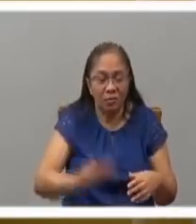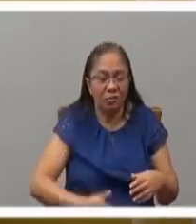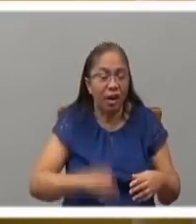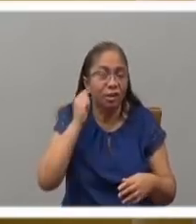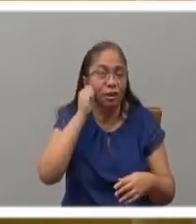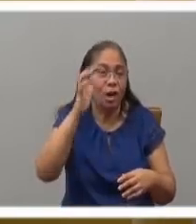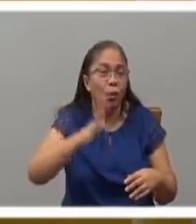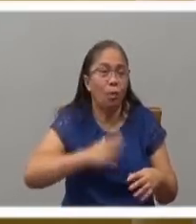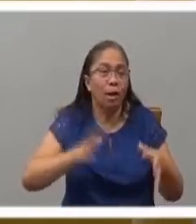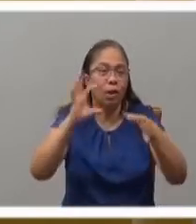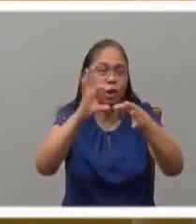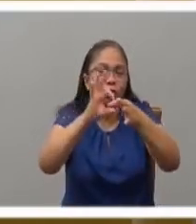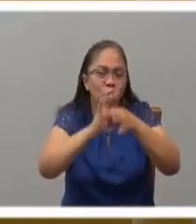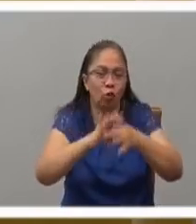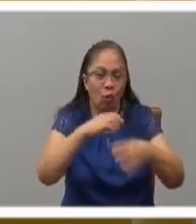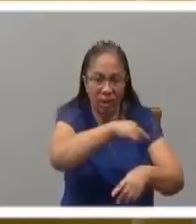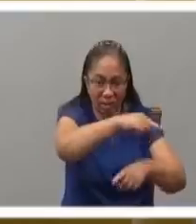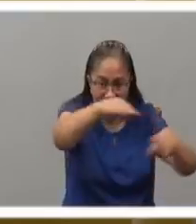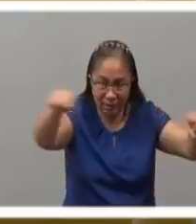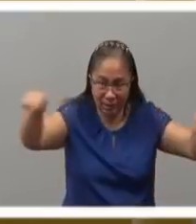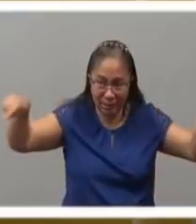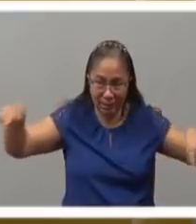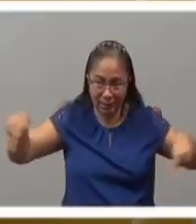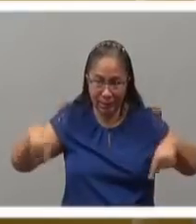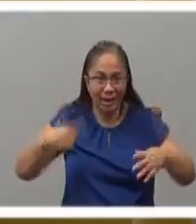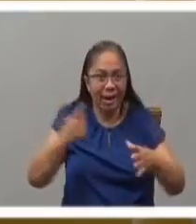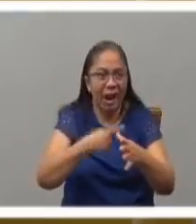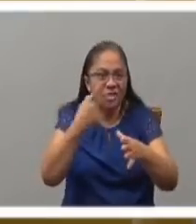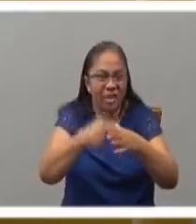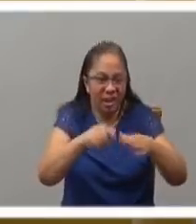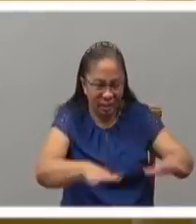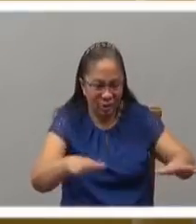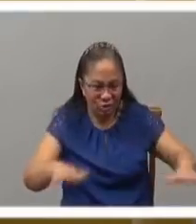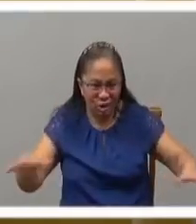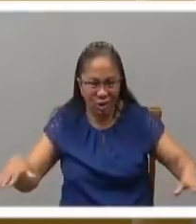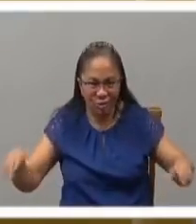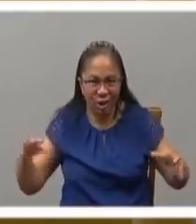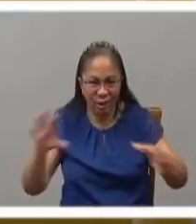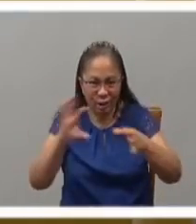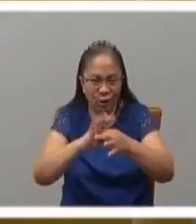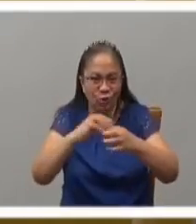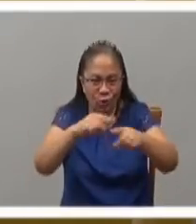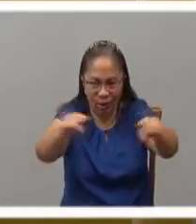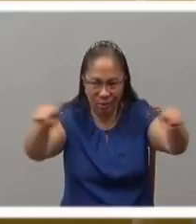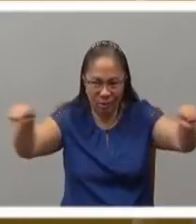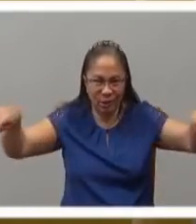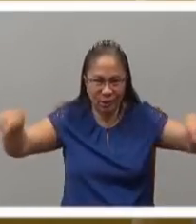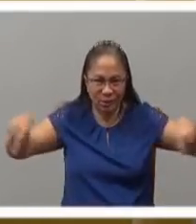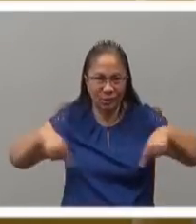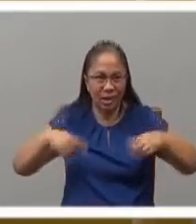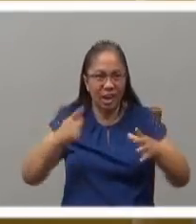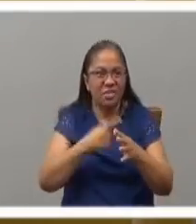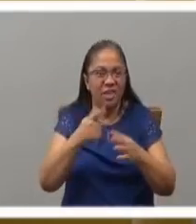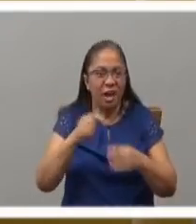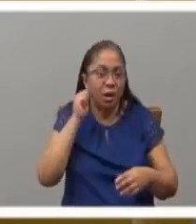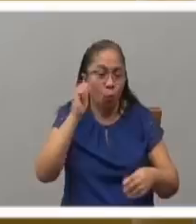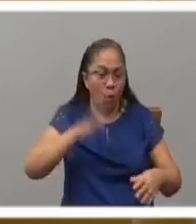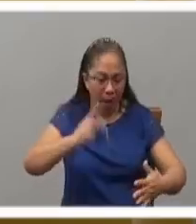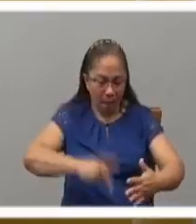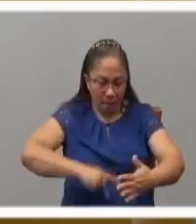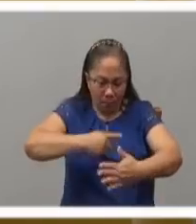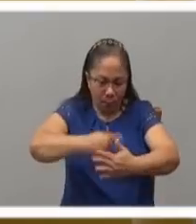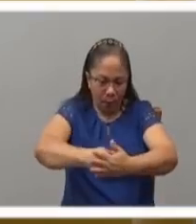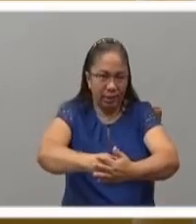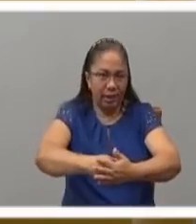to join the circle, and then the children to join the circle, and then the pregnant mothers to join